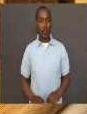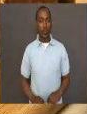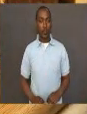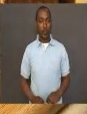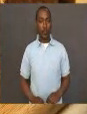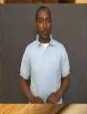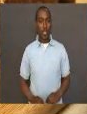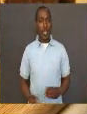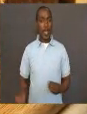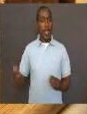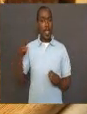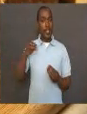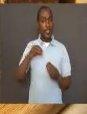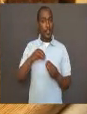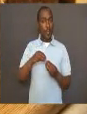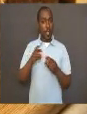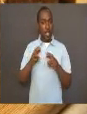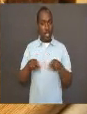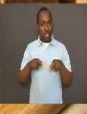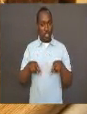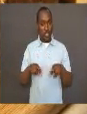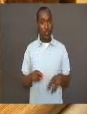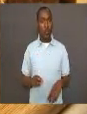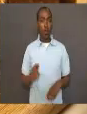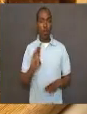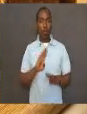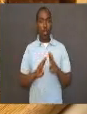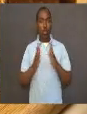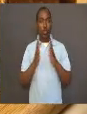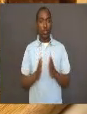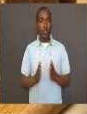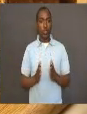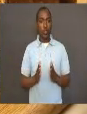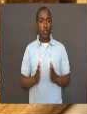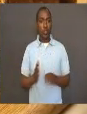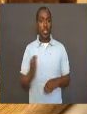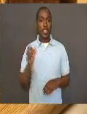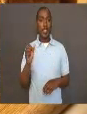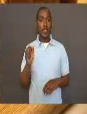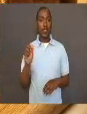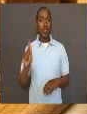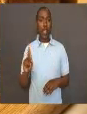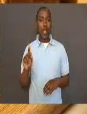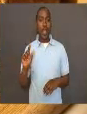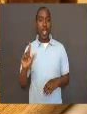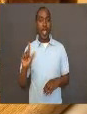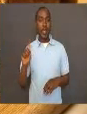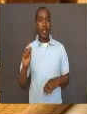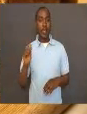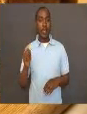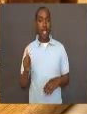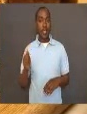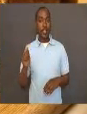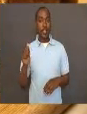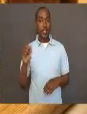With additional research from biologists Lazzaro Spallanzani and Louis